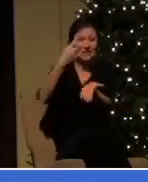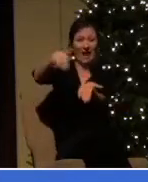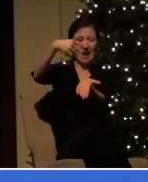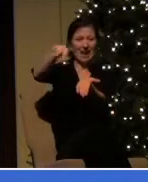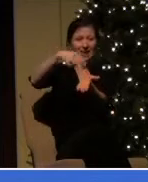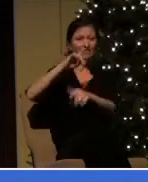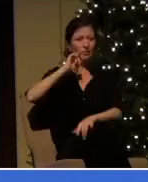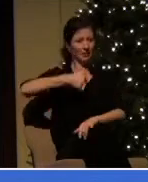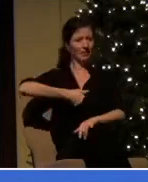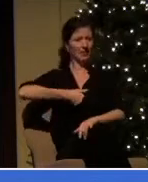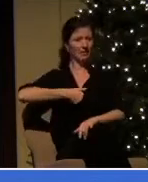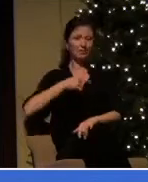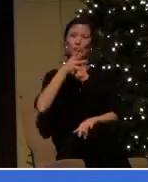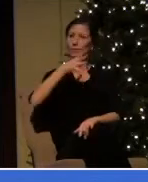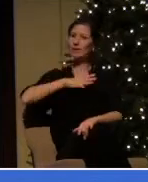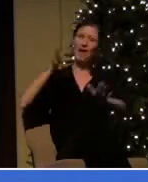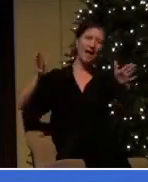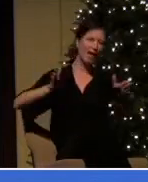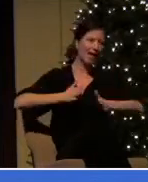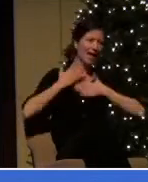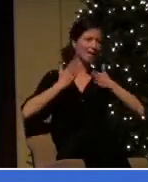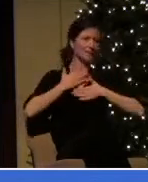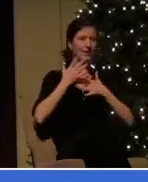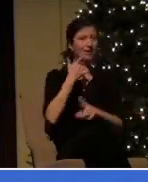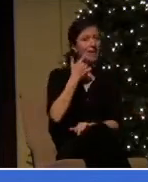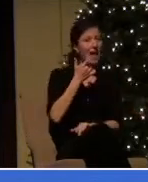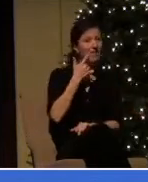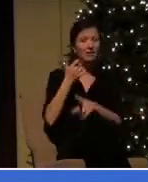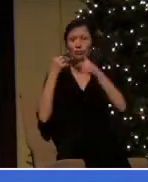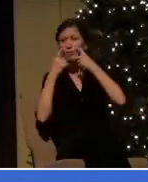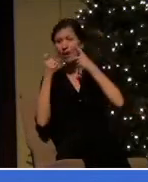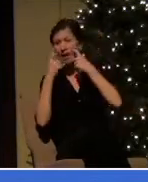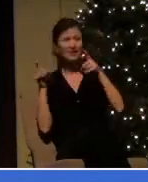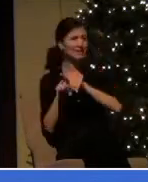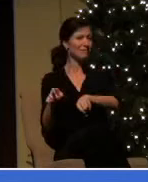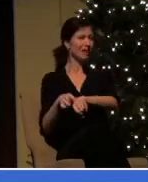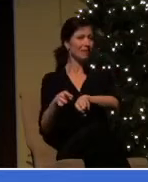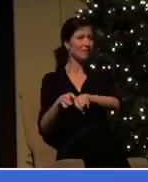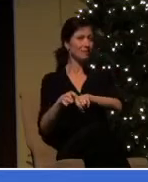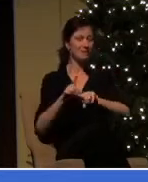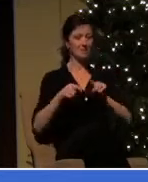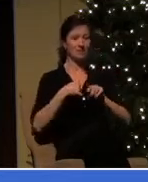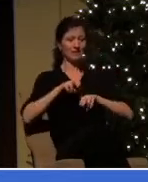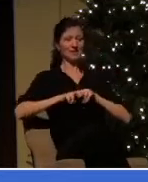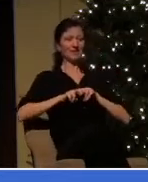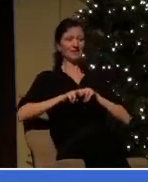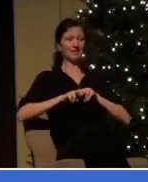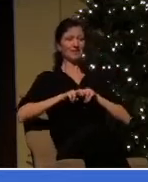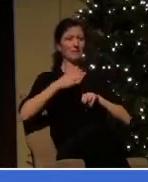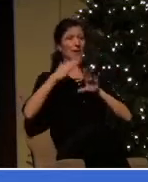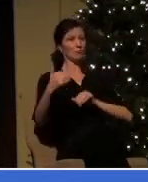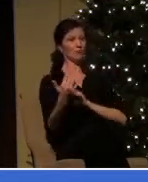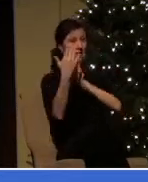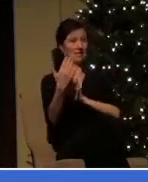danced. Isabel began to laugh and cry almost at the same time. In my presence, she had become human